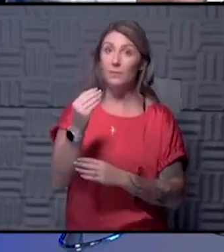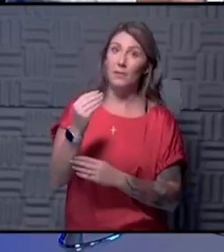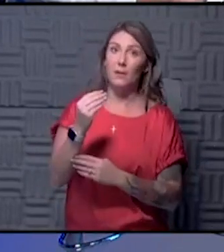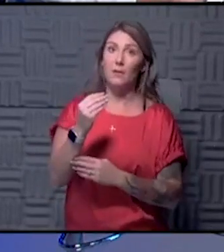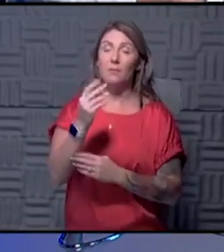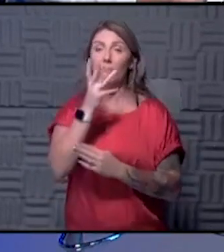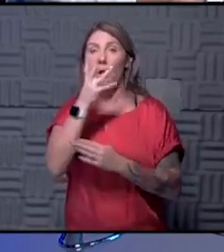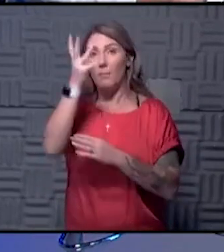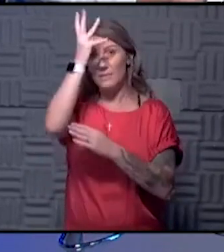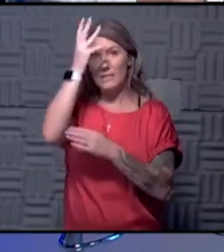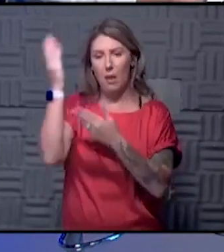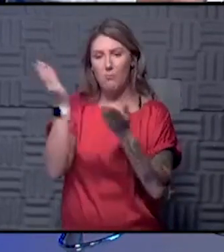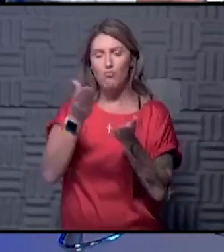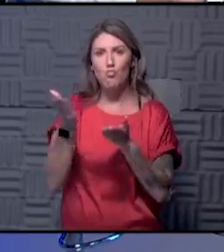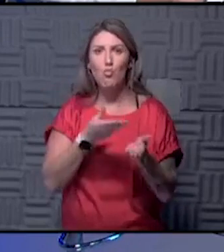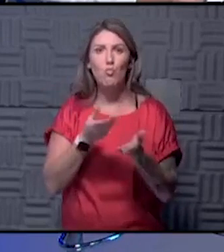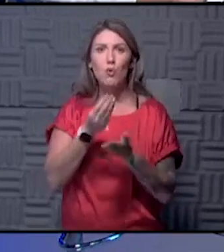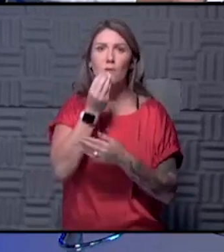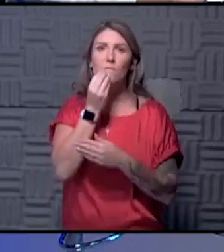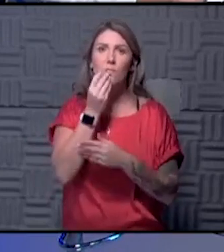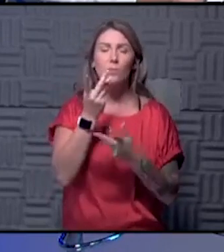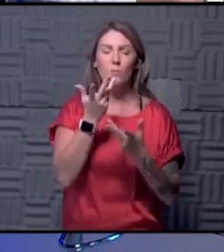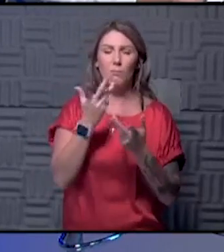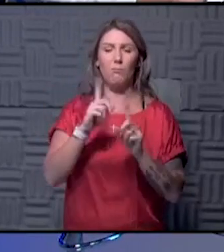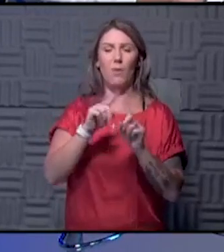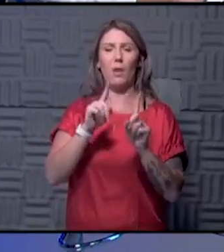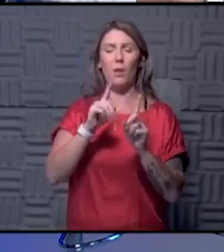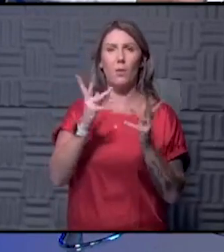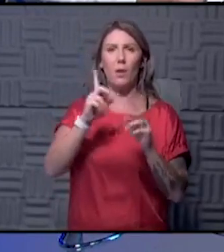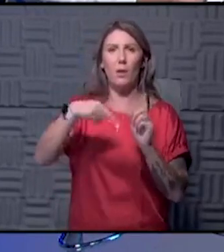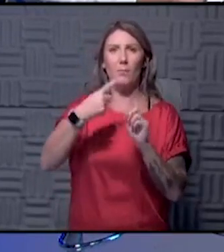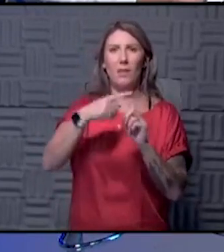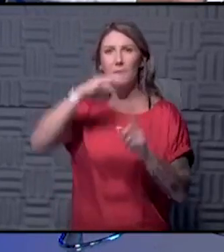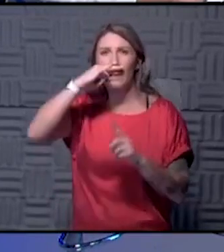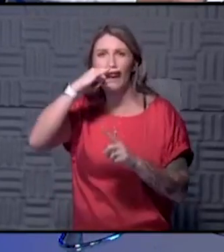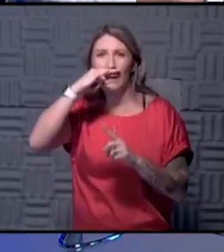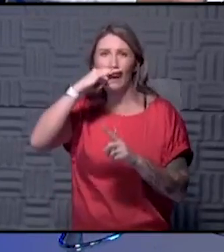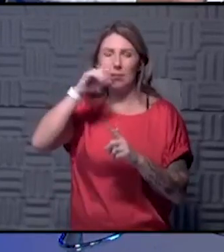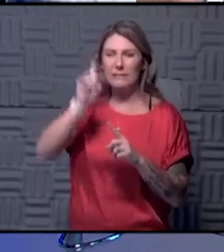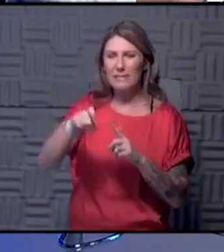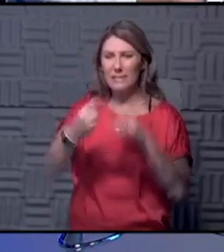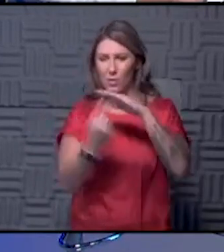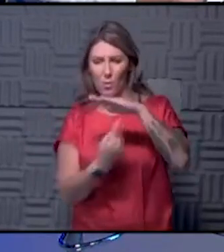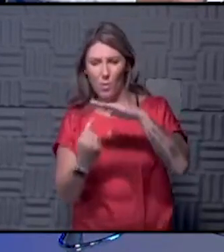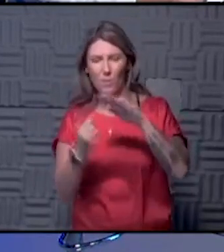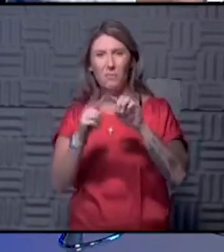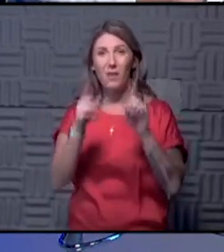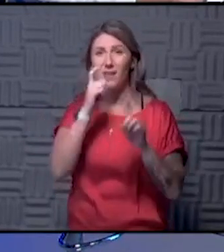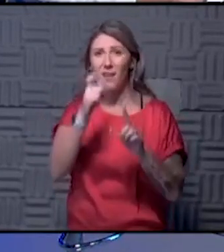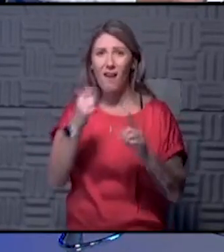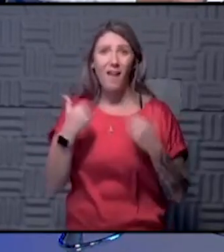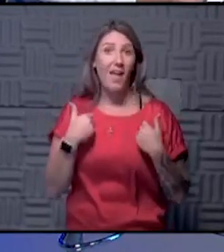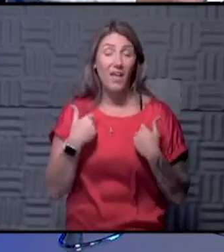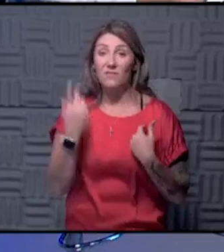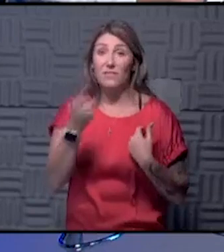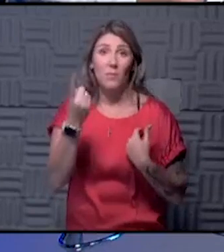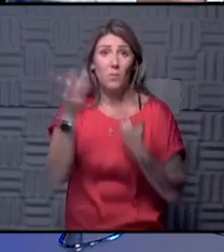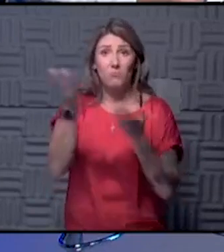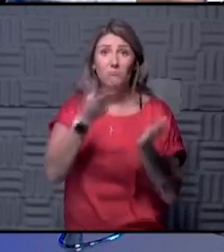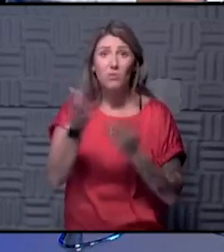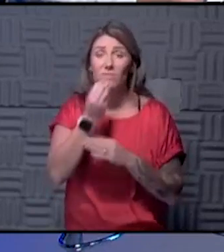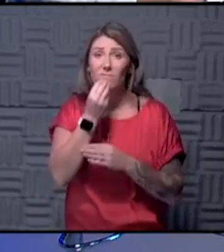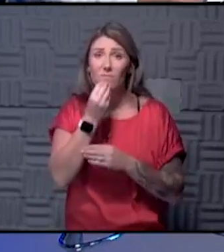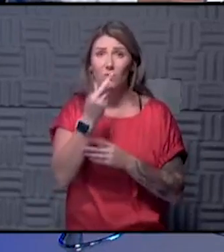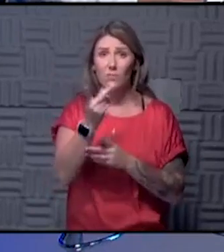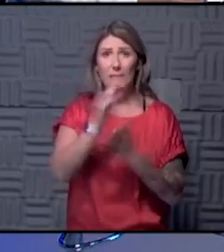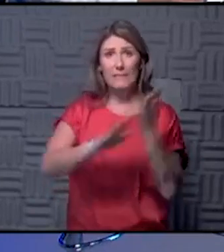and that kind of thing. And she's wondering, what about the kids that have to quarantine and they don't have somebody who can run the food by? Does the campus